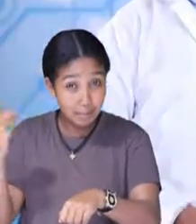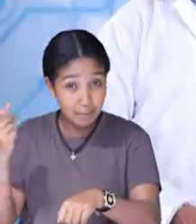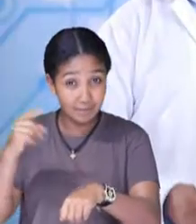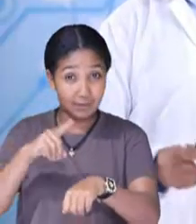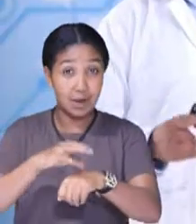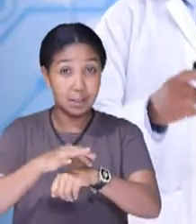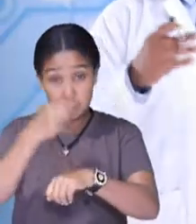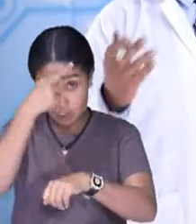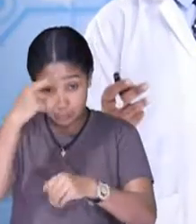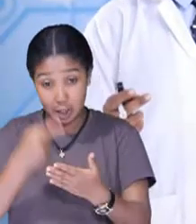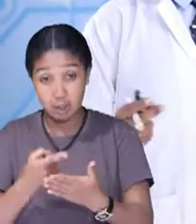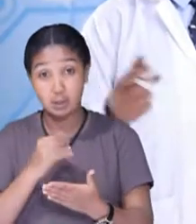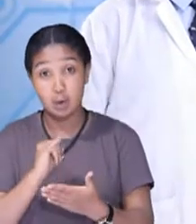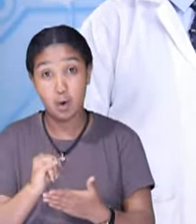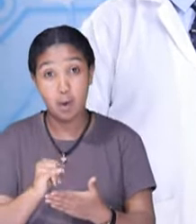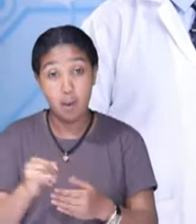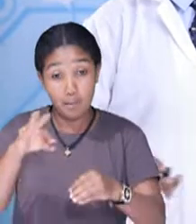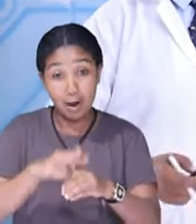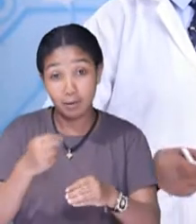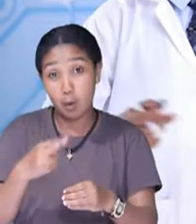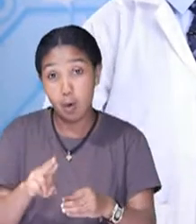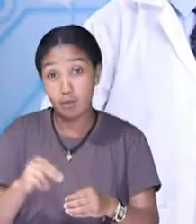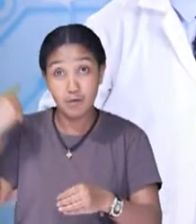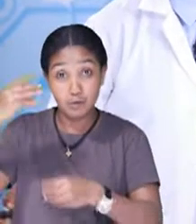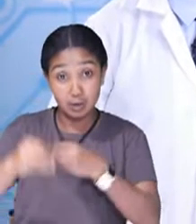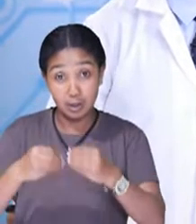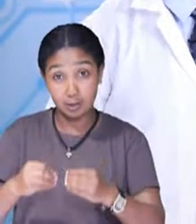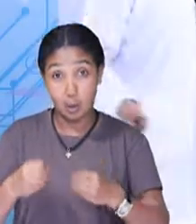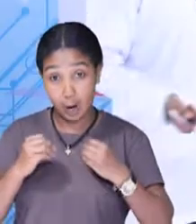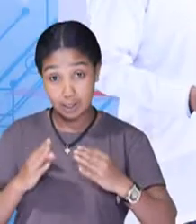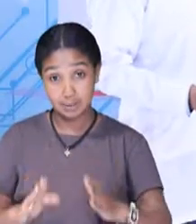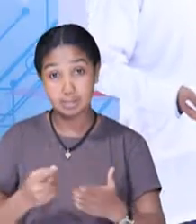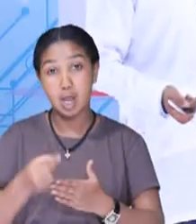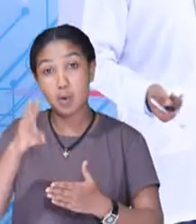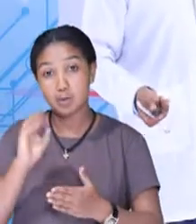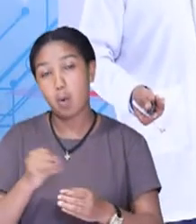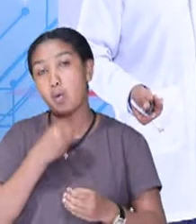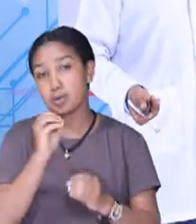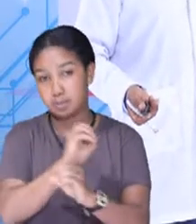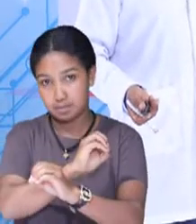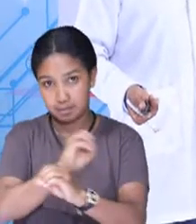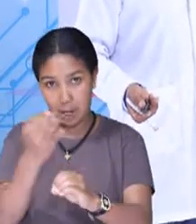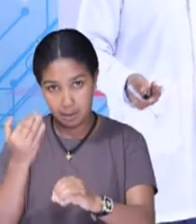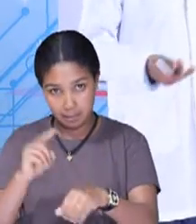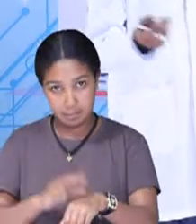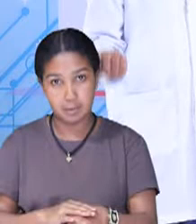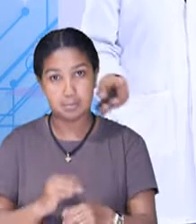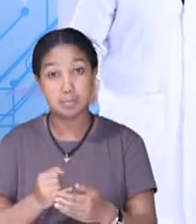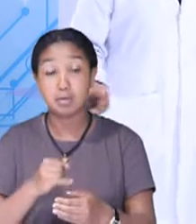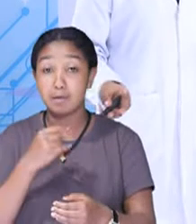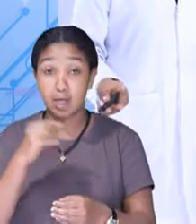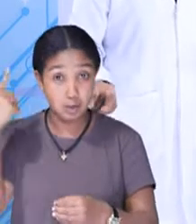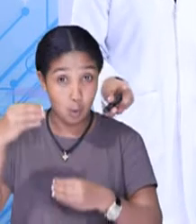Earth, because there was no plants or photosynthetic organisms, there was no oxygen. If there is